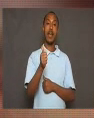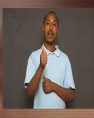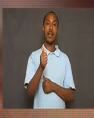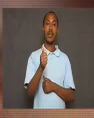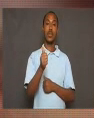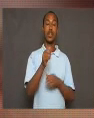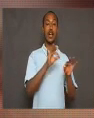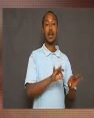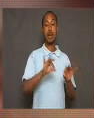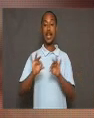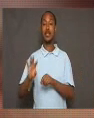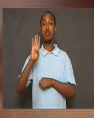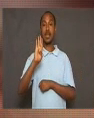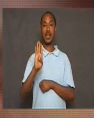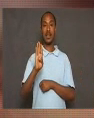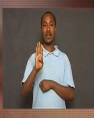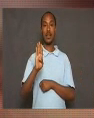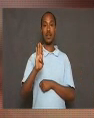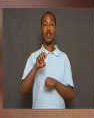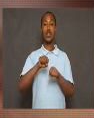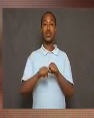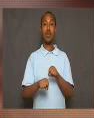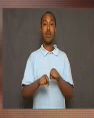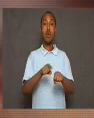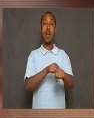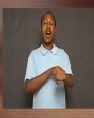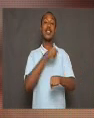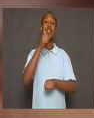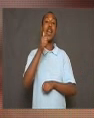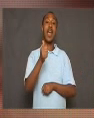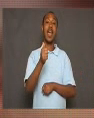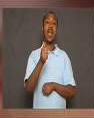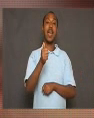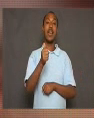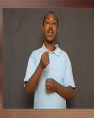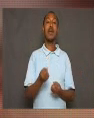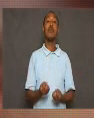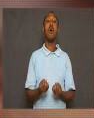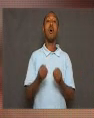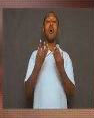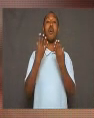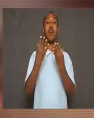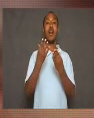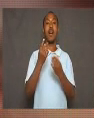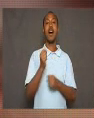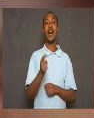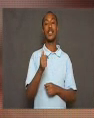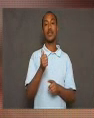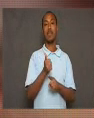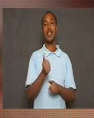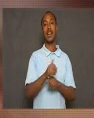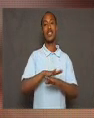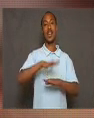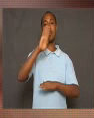will replace B so long as A is a more active metal than